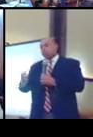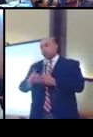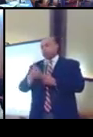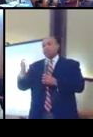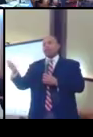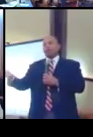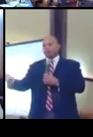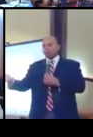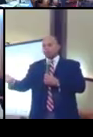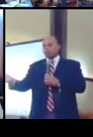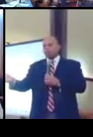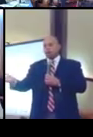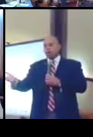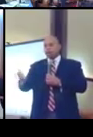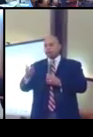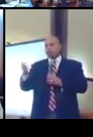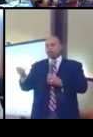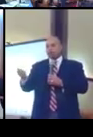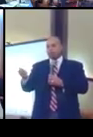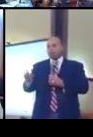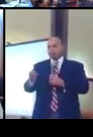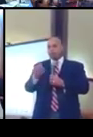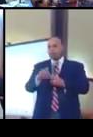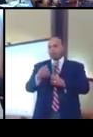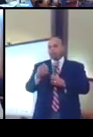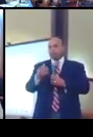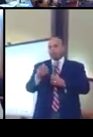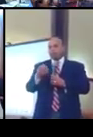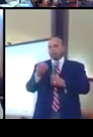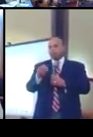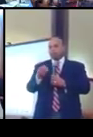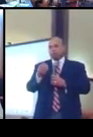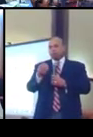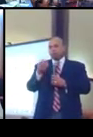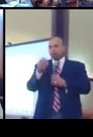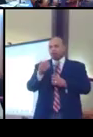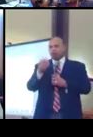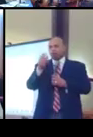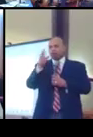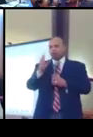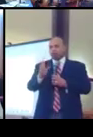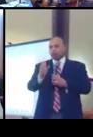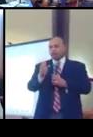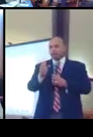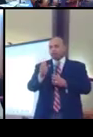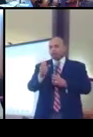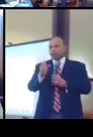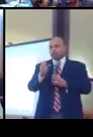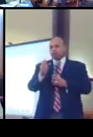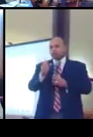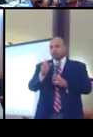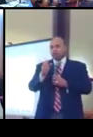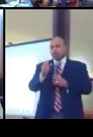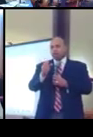be the city. A lot of times we can't hold the city because we are limited, but the city does on a lot of those